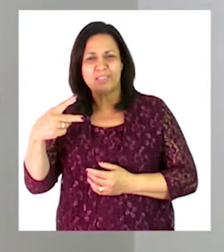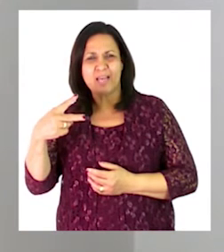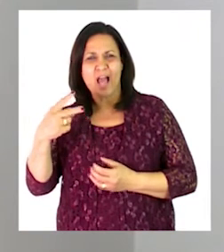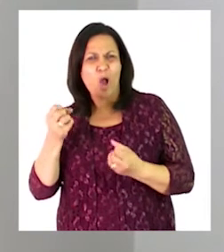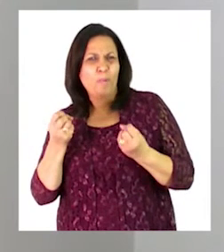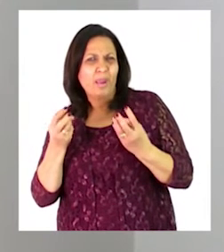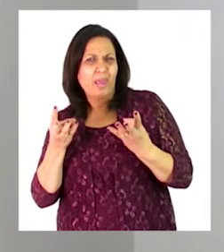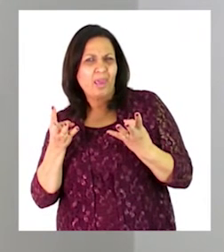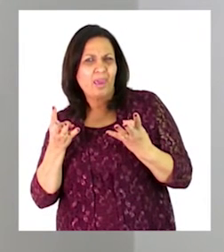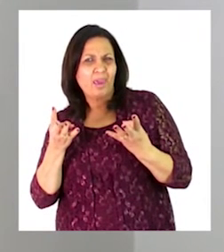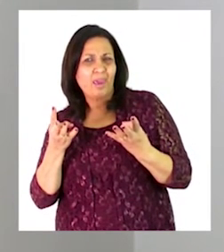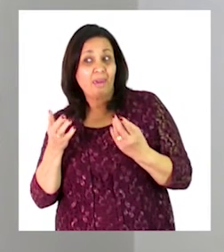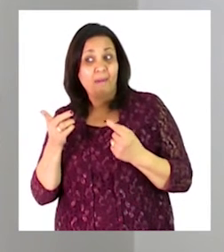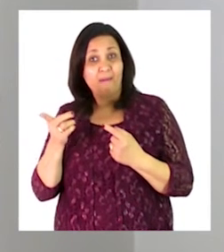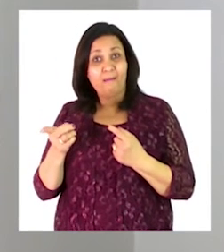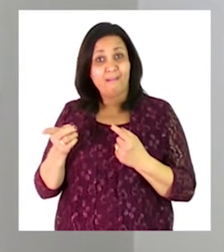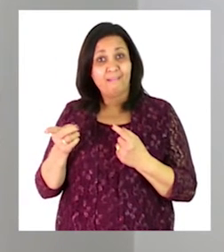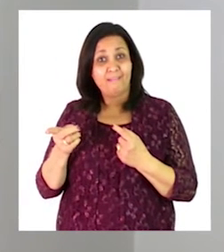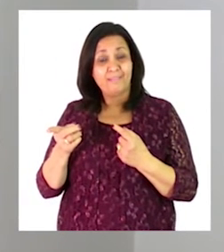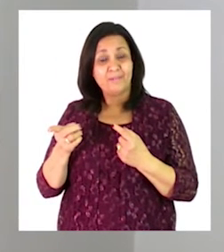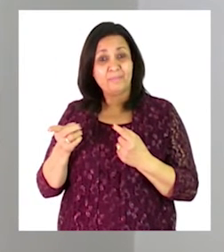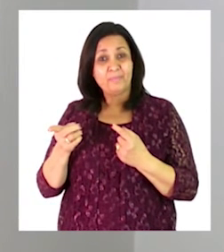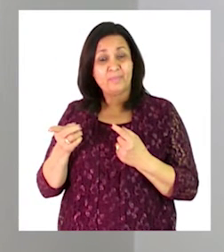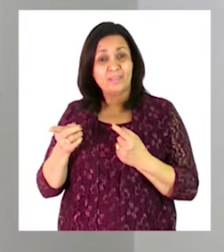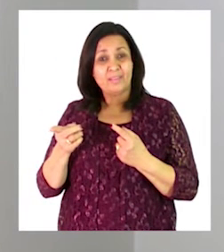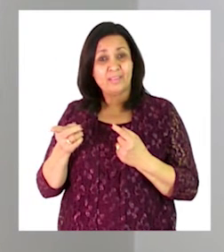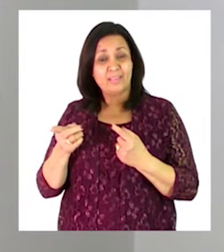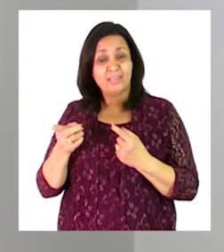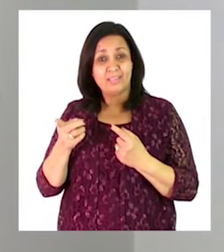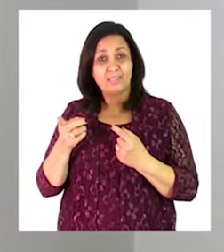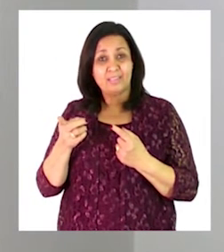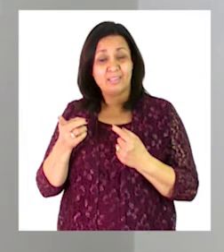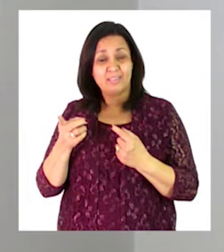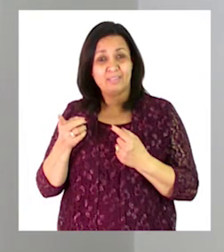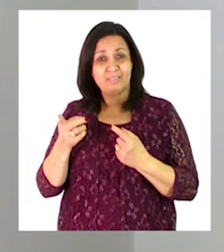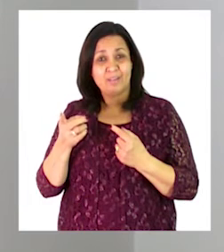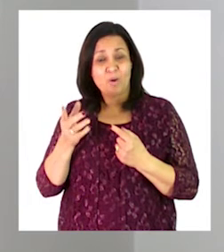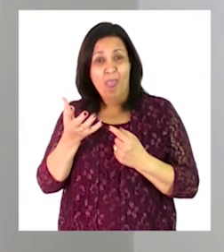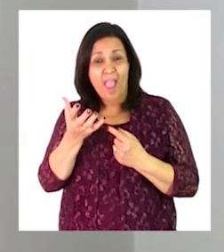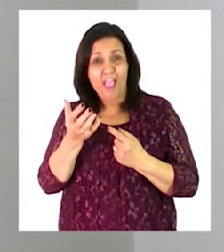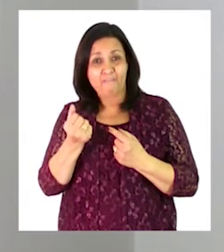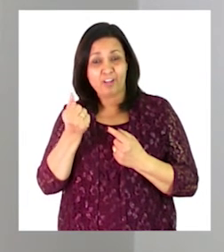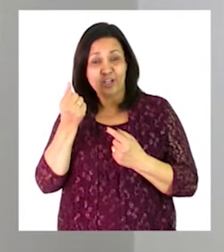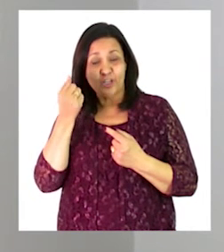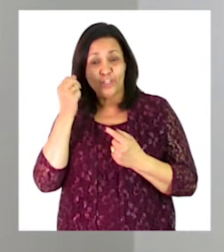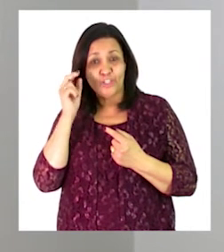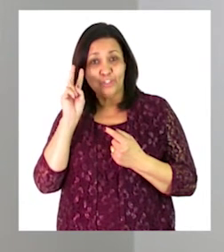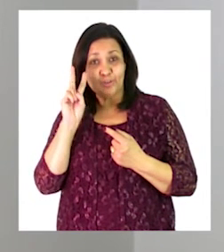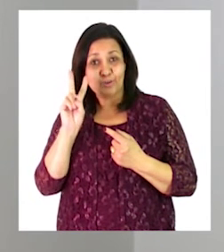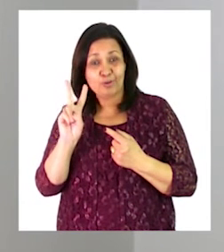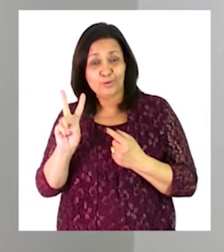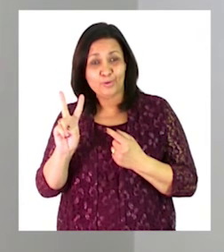equals, let's look right towards the end of that sum. We have 2